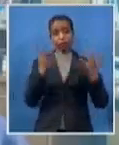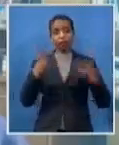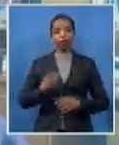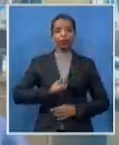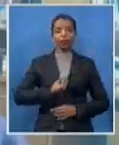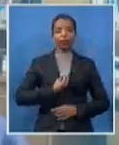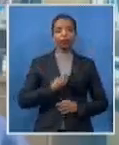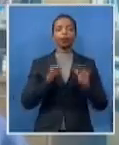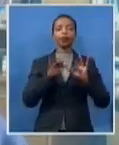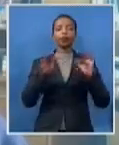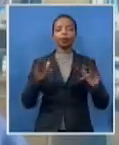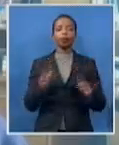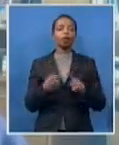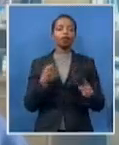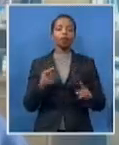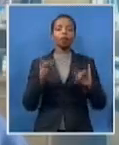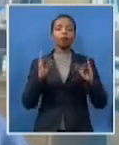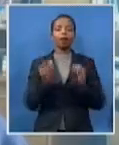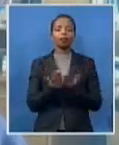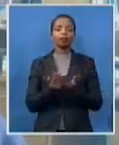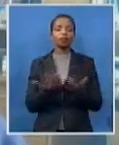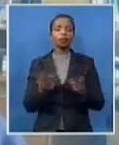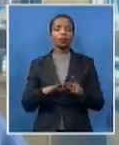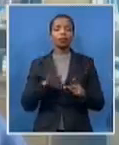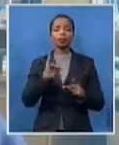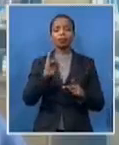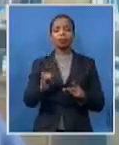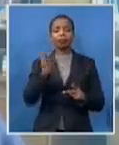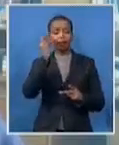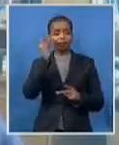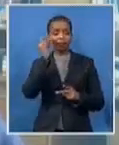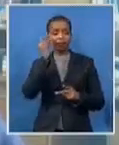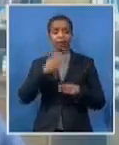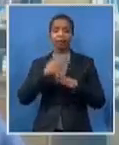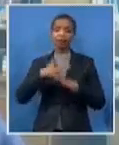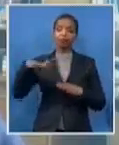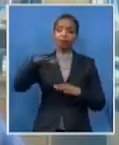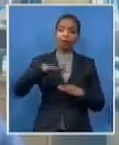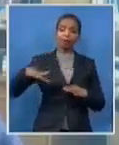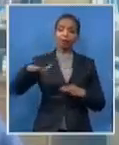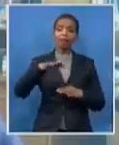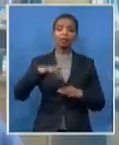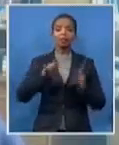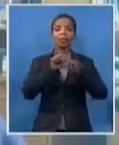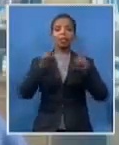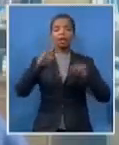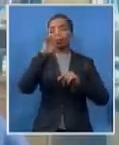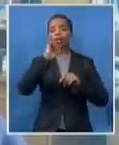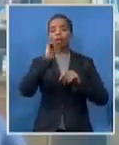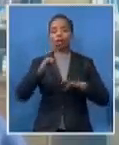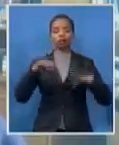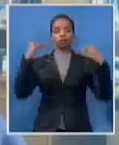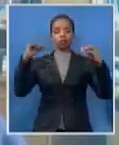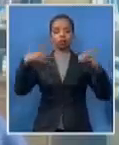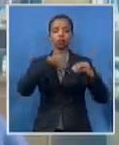little experience of the world of work, are not going to be the entrepreneurs we should look for in this crisis. I